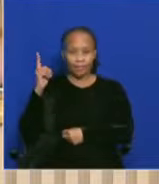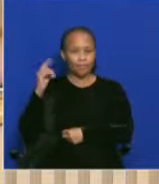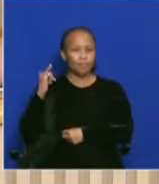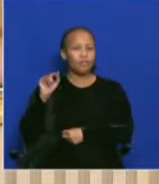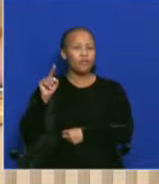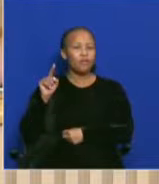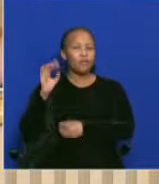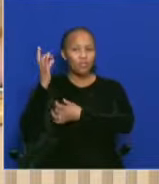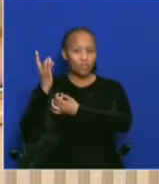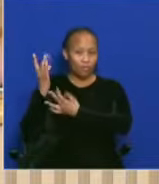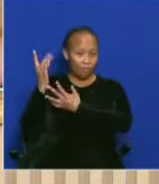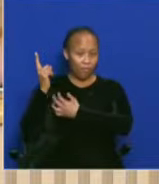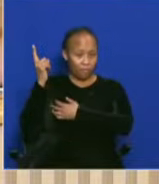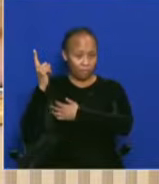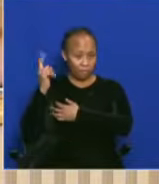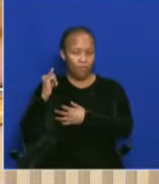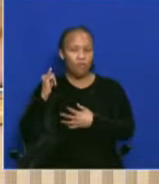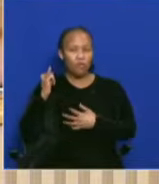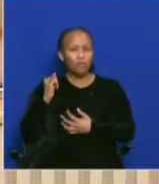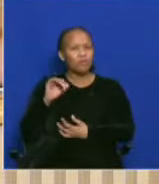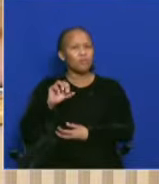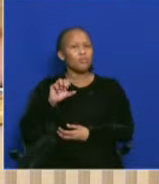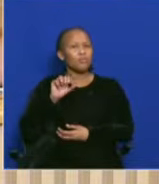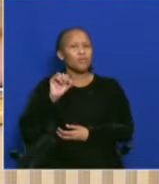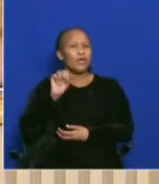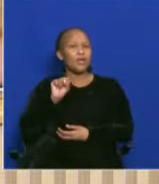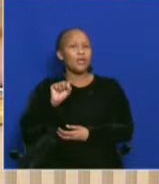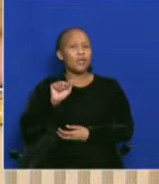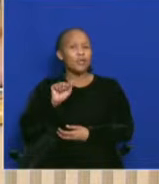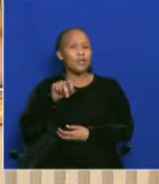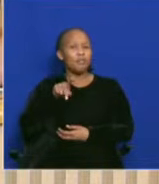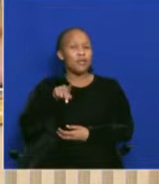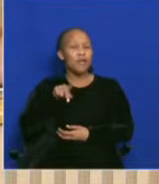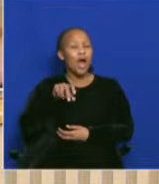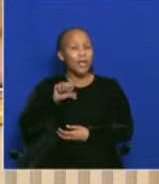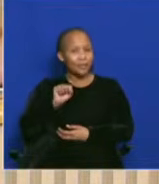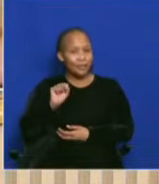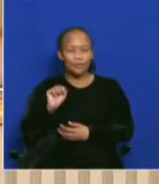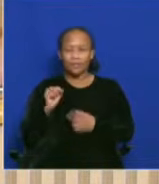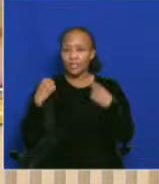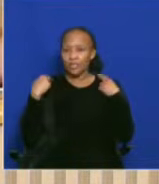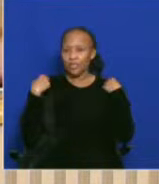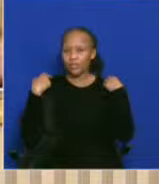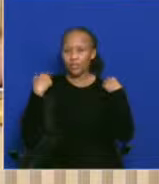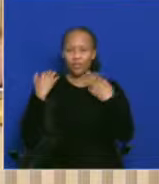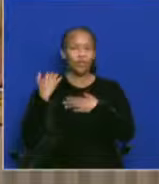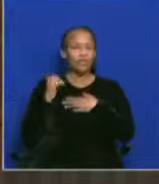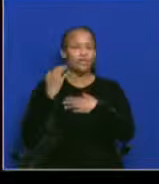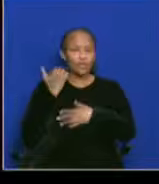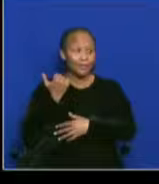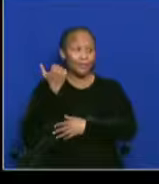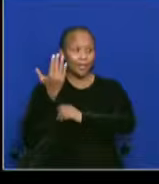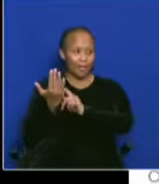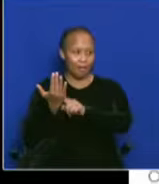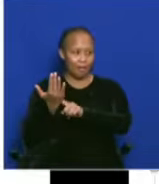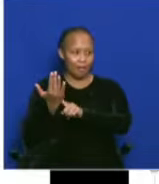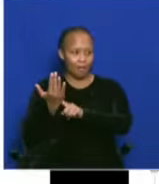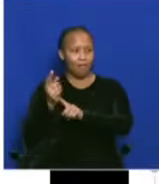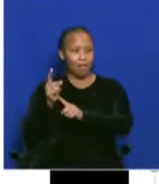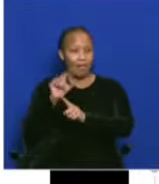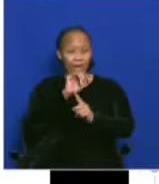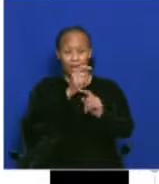incumbent with the SAPS security tender. They are our biggest competitor right now. Thanks.